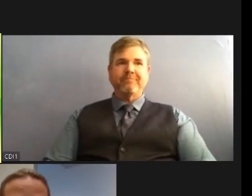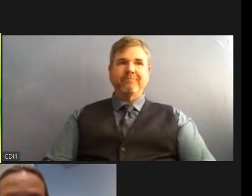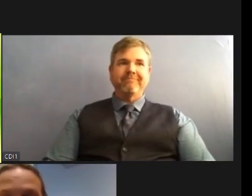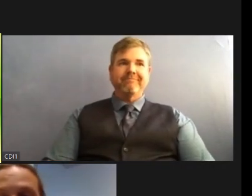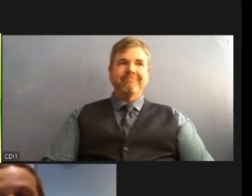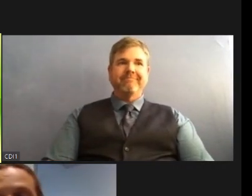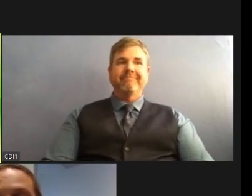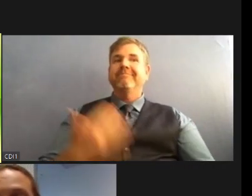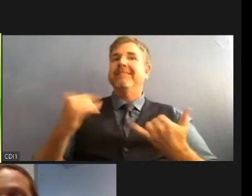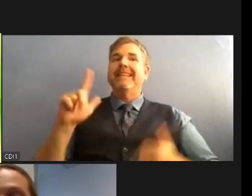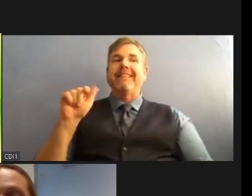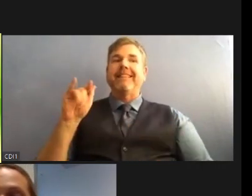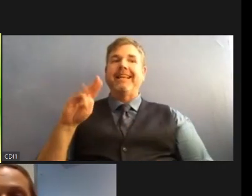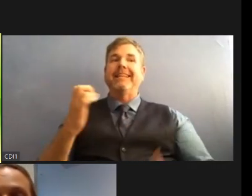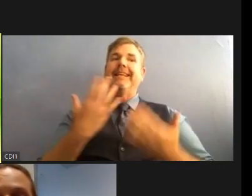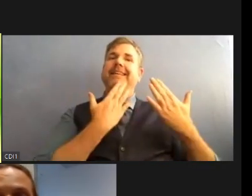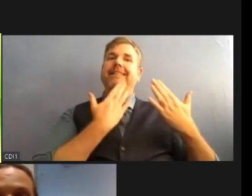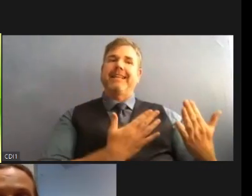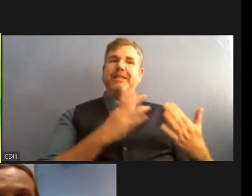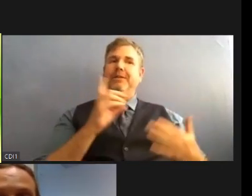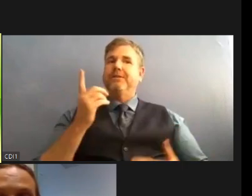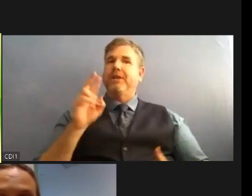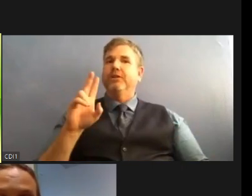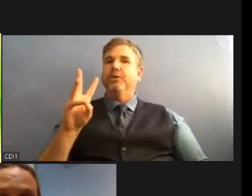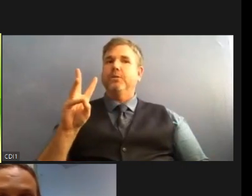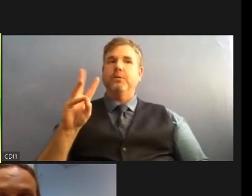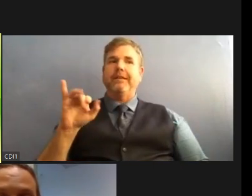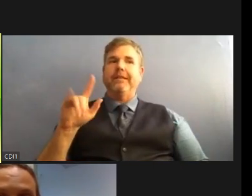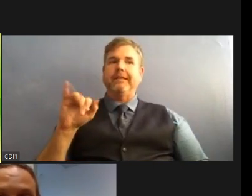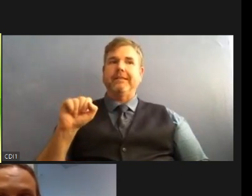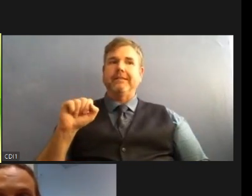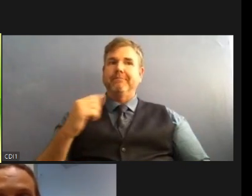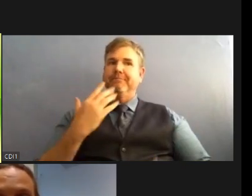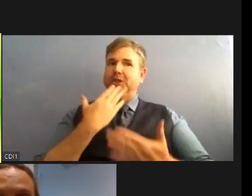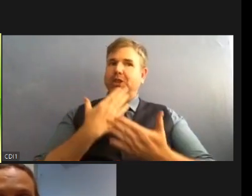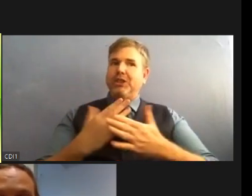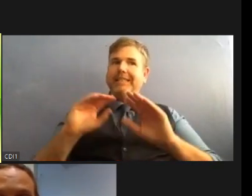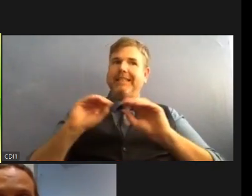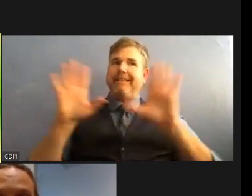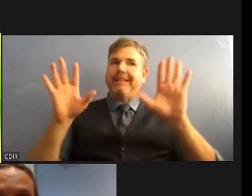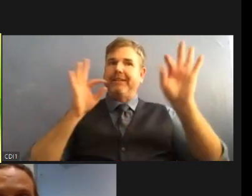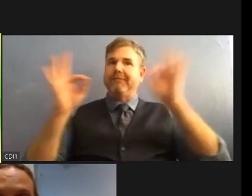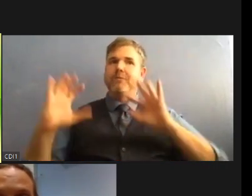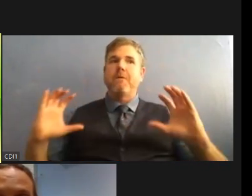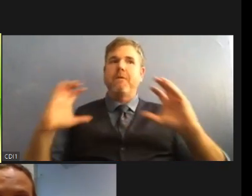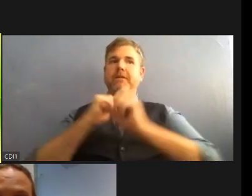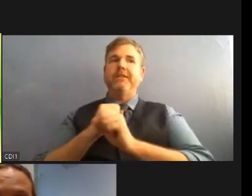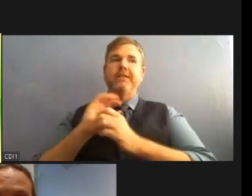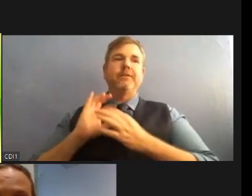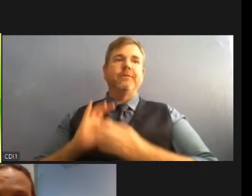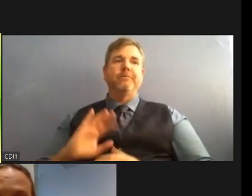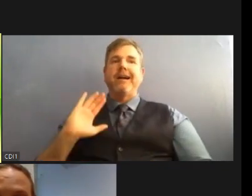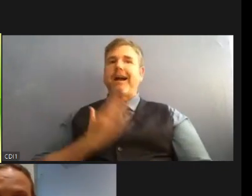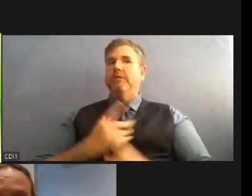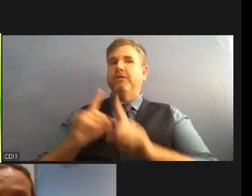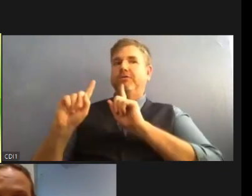really well-rounded overview in terms of what our response looks like. And thank you again for the update about the Canal,